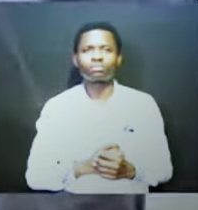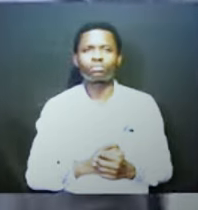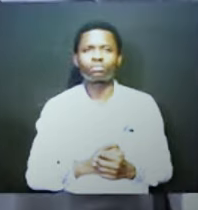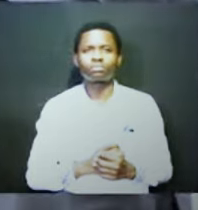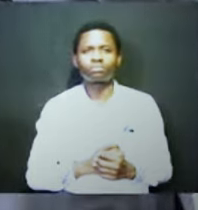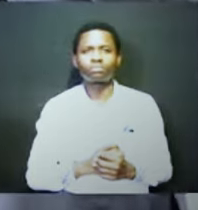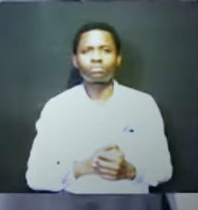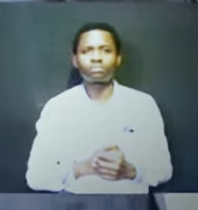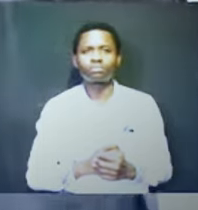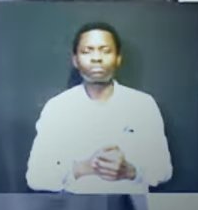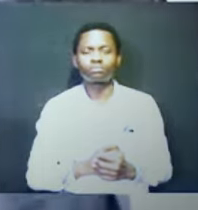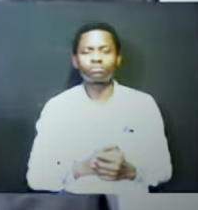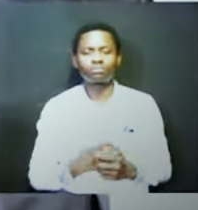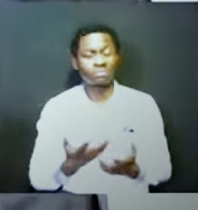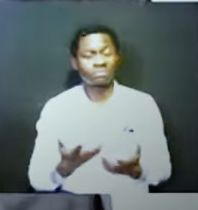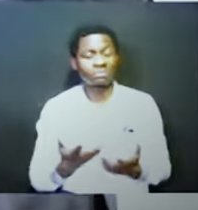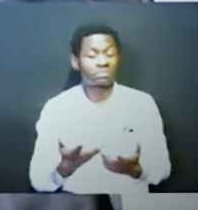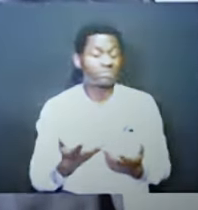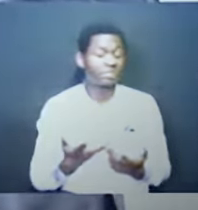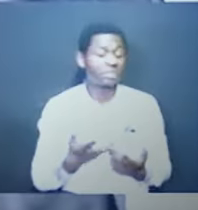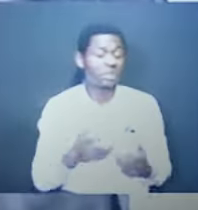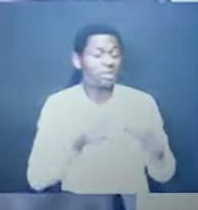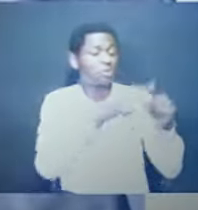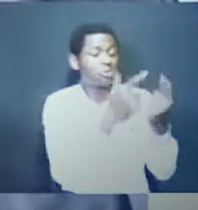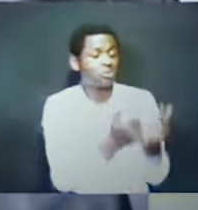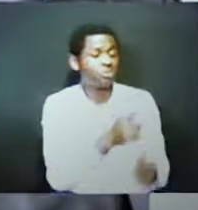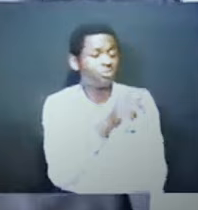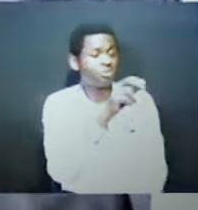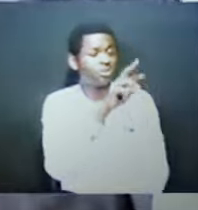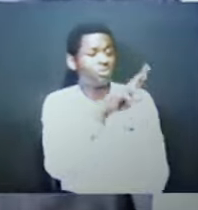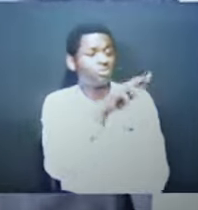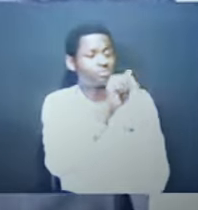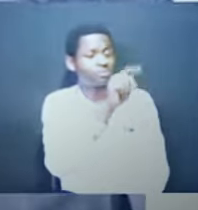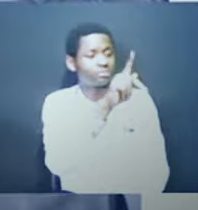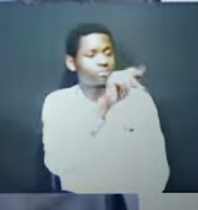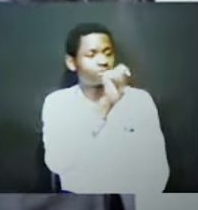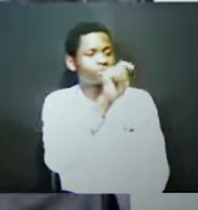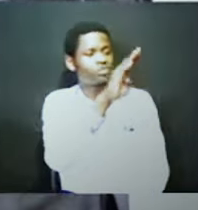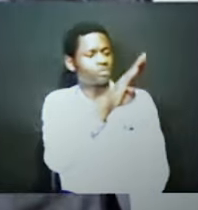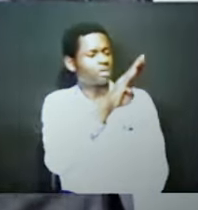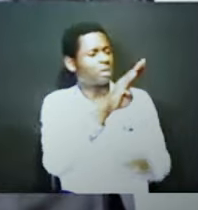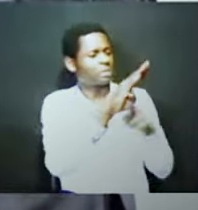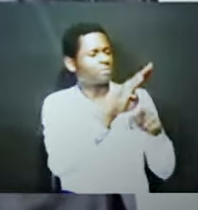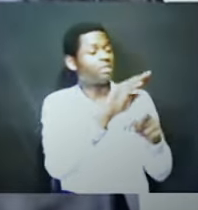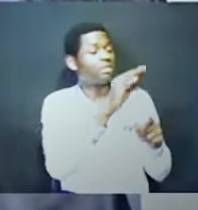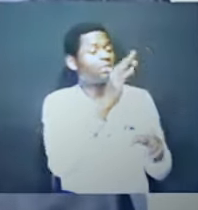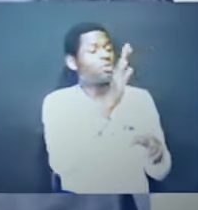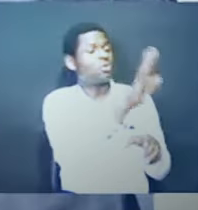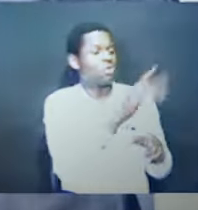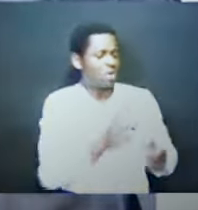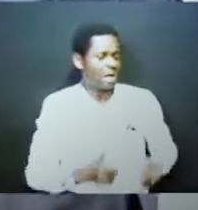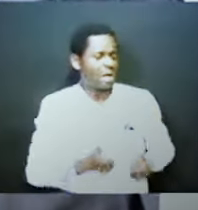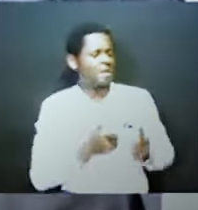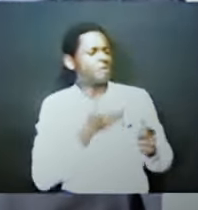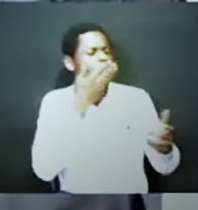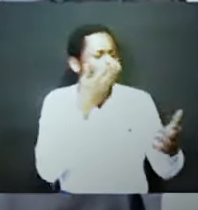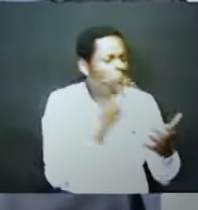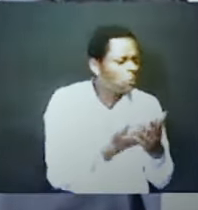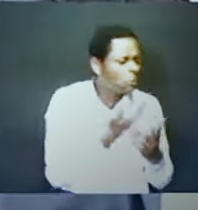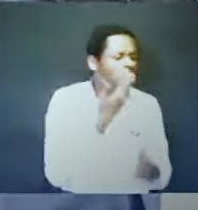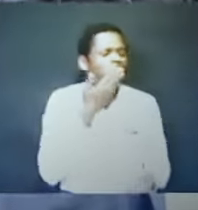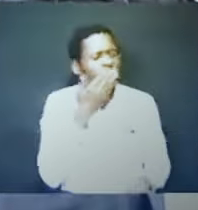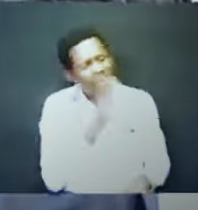Whether their mode of life was right or not, it's not the issue in this chapter 35